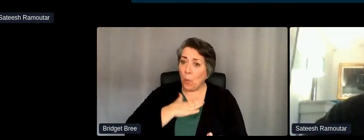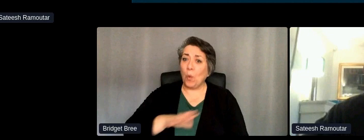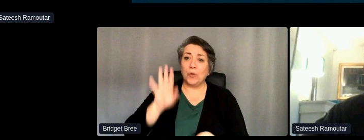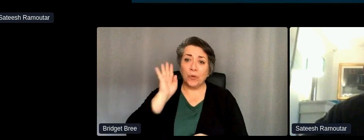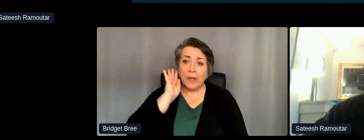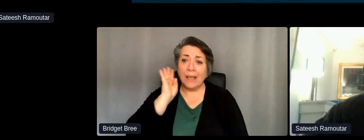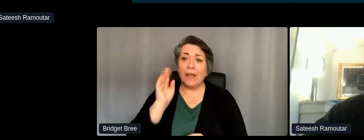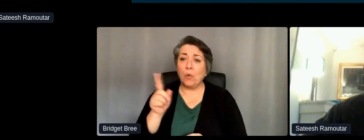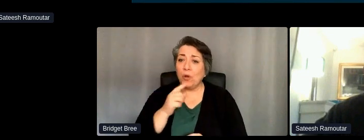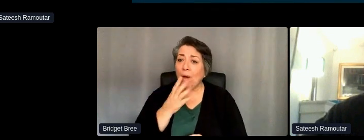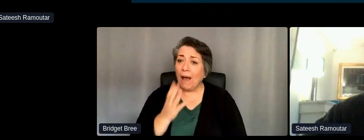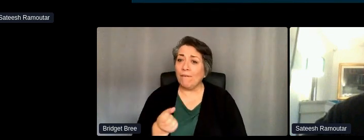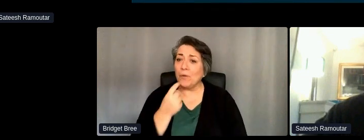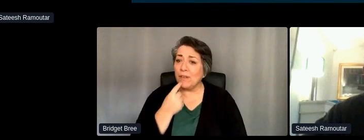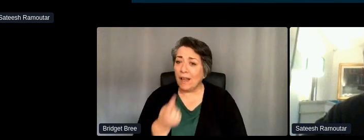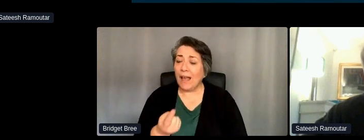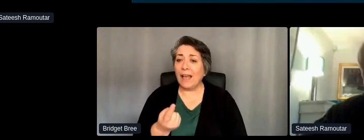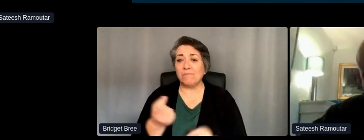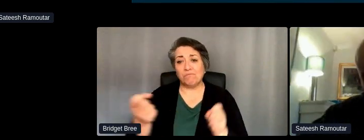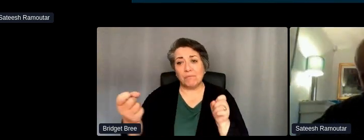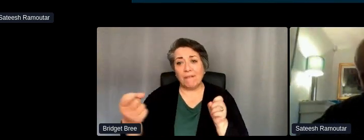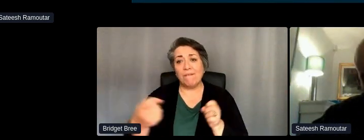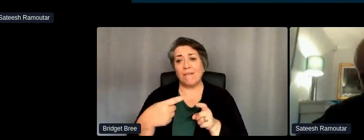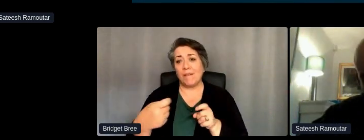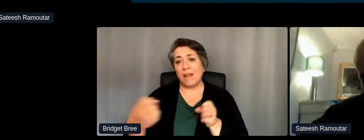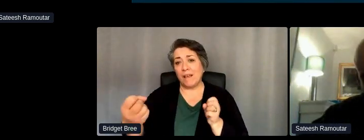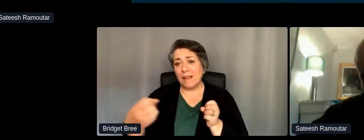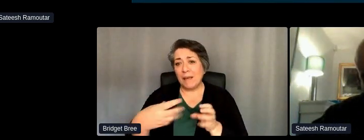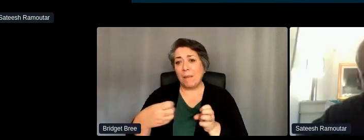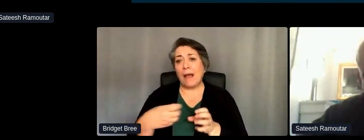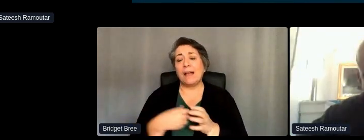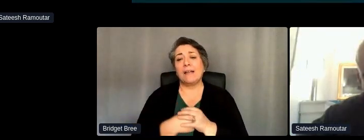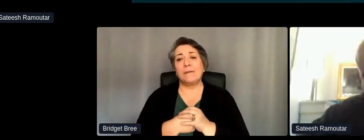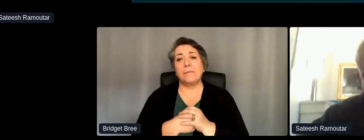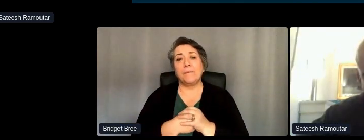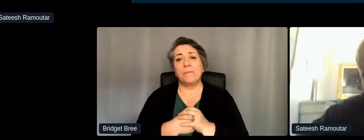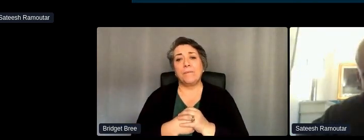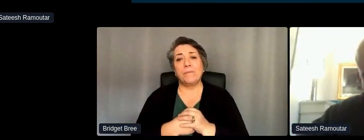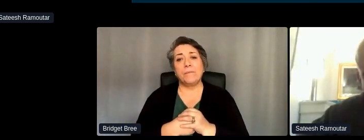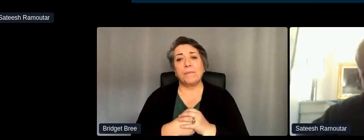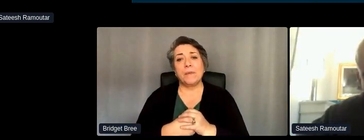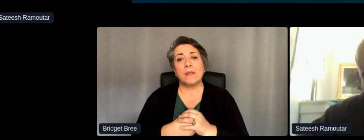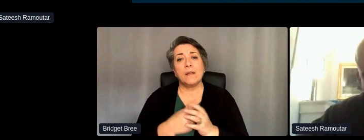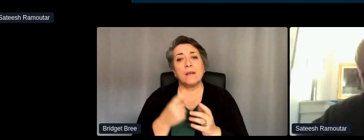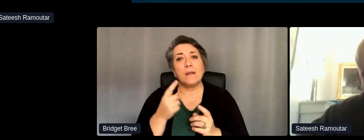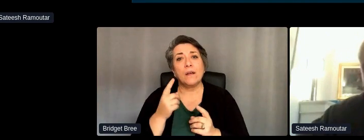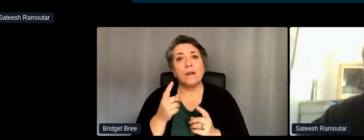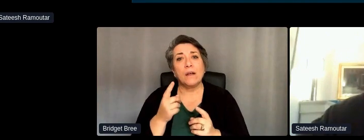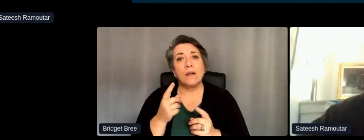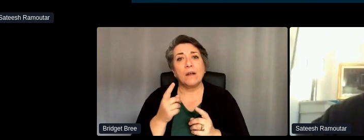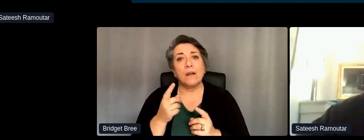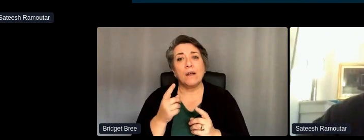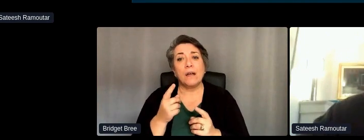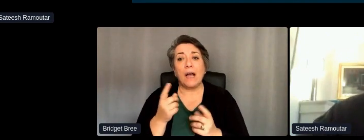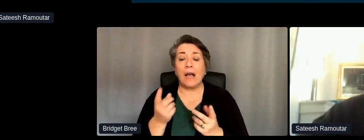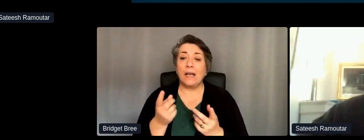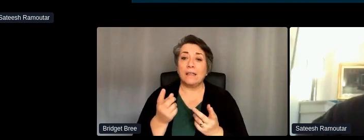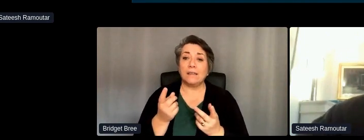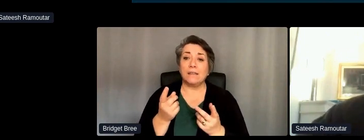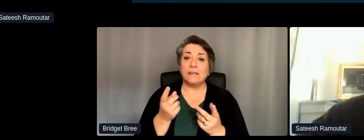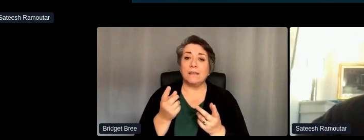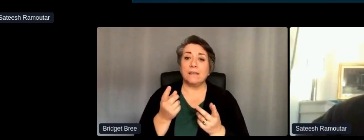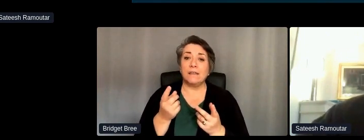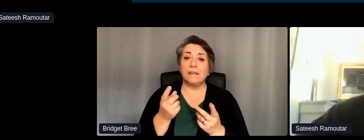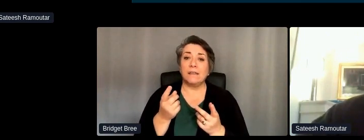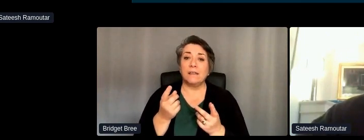us feedback on basically what you've heard today, but also explore with us on how we could